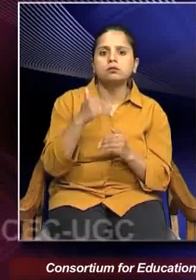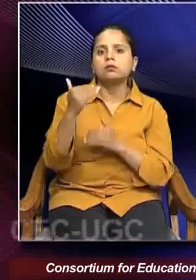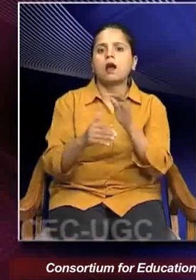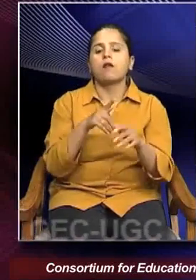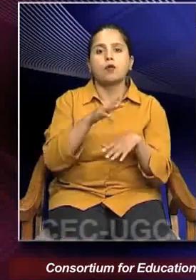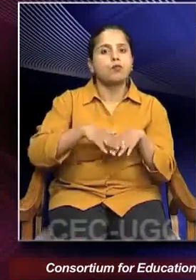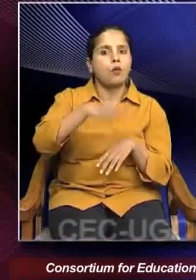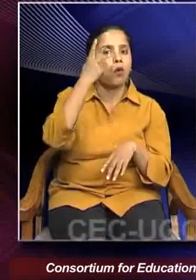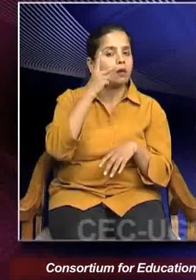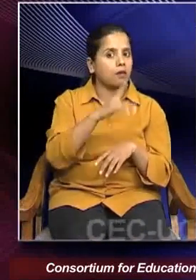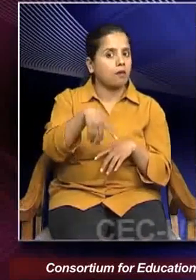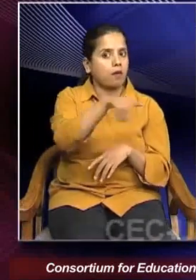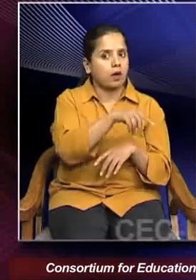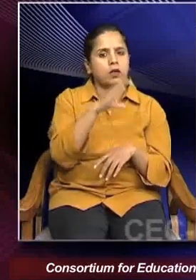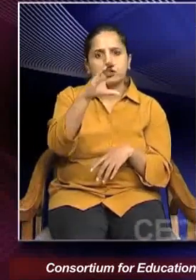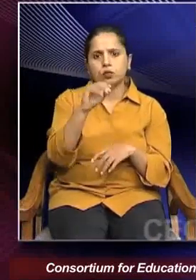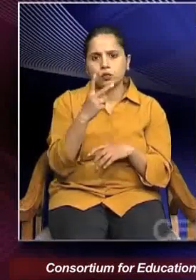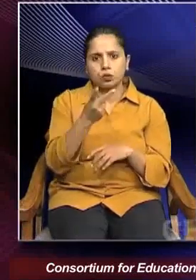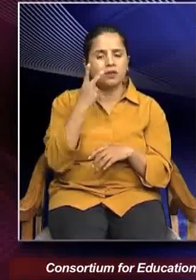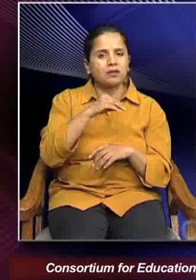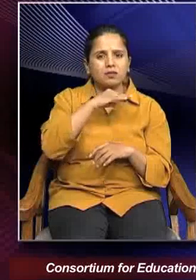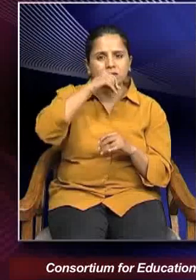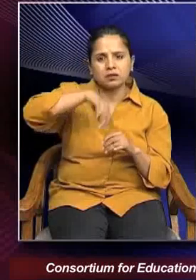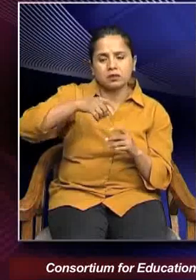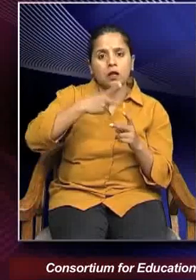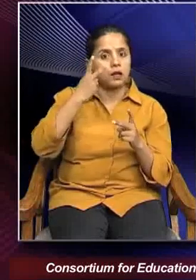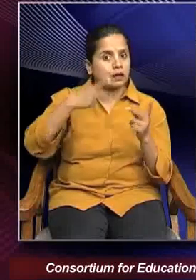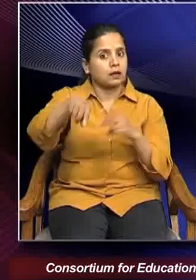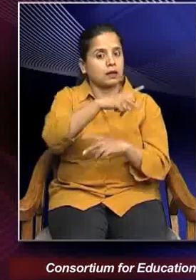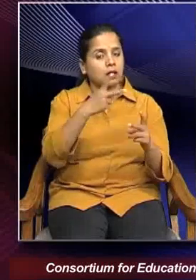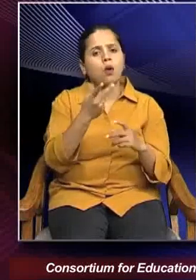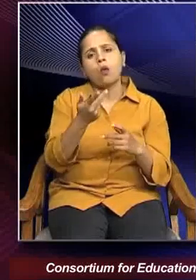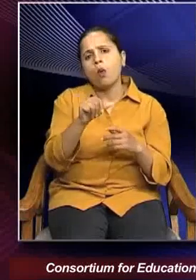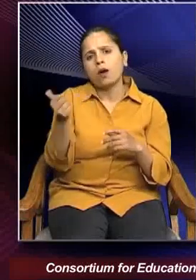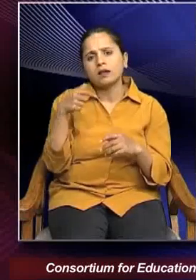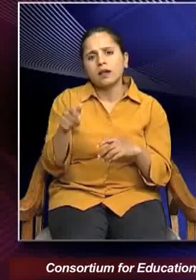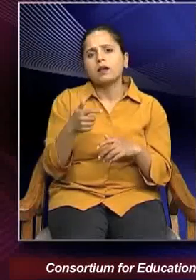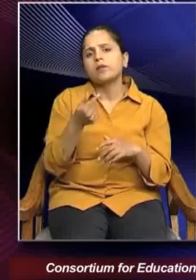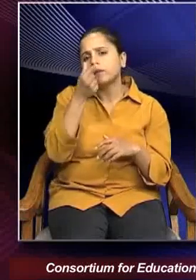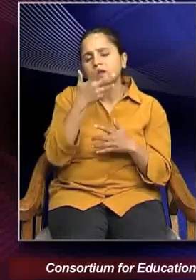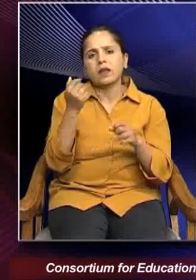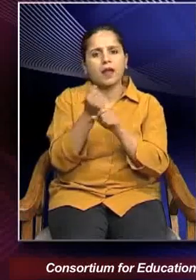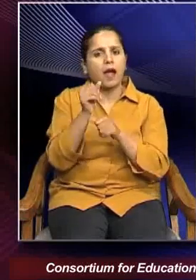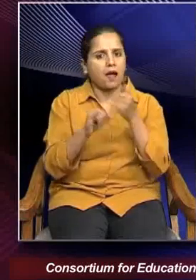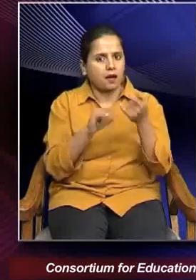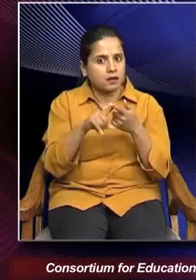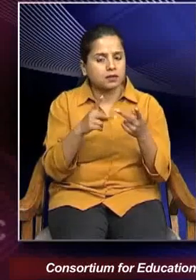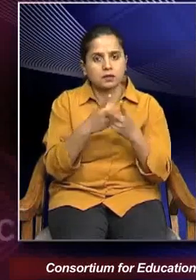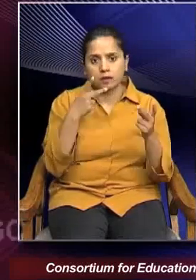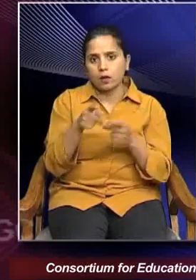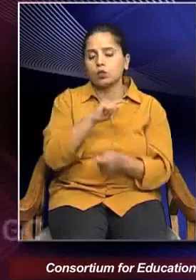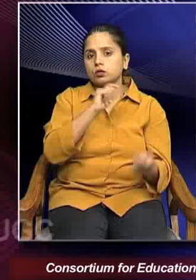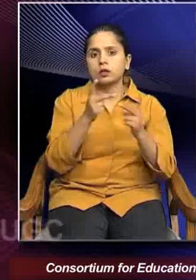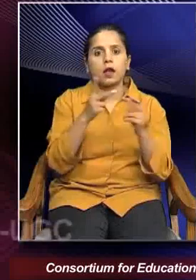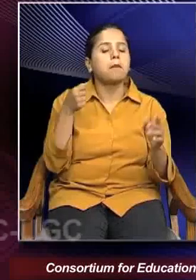more to carbon dioxide emissions and CO2 and other gases which are responsible for climate change